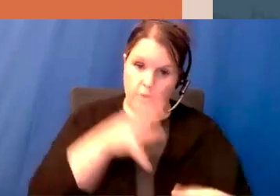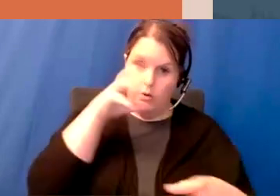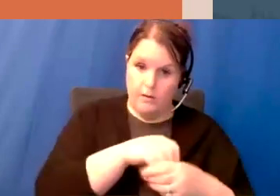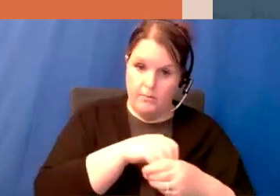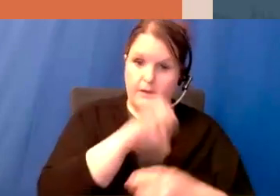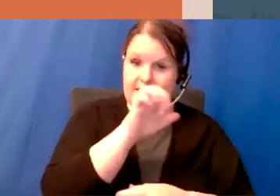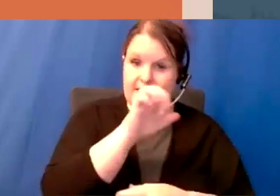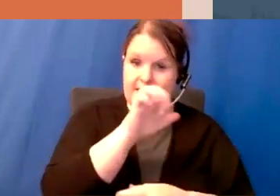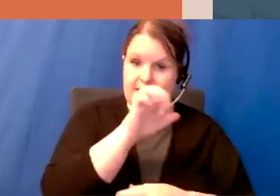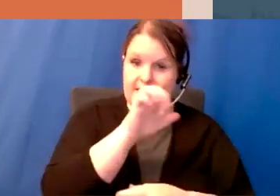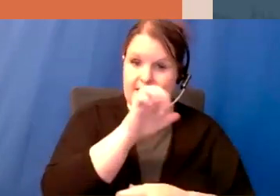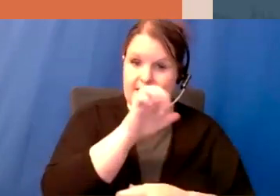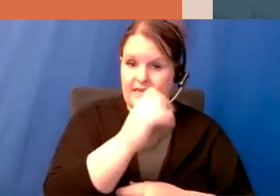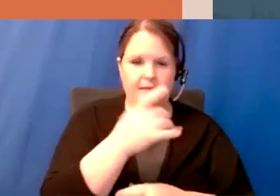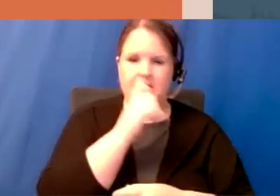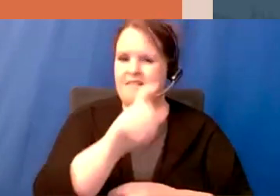not subawards.